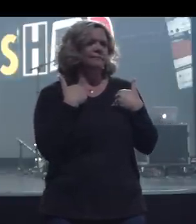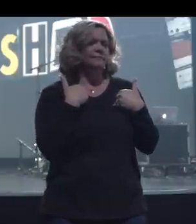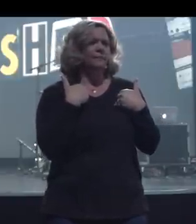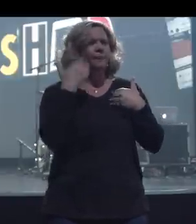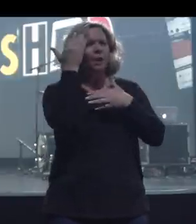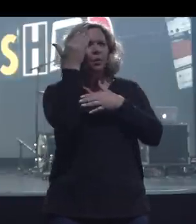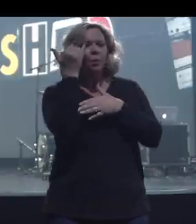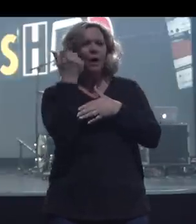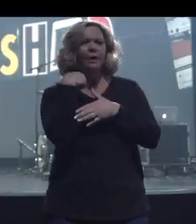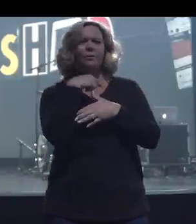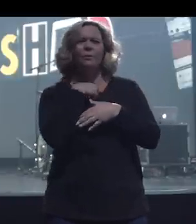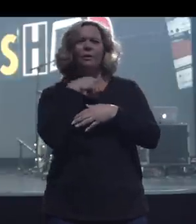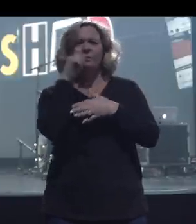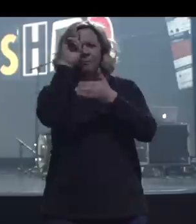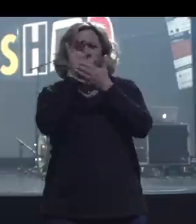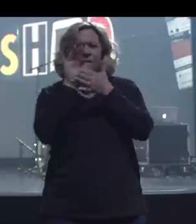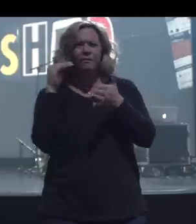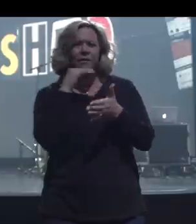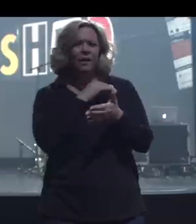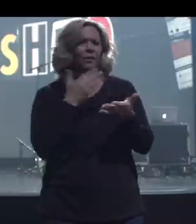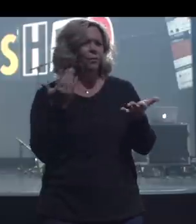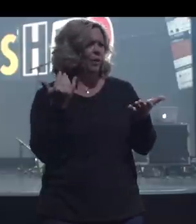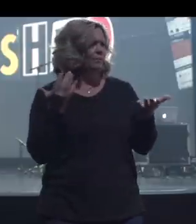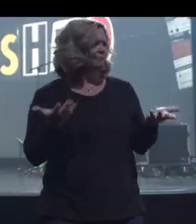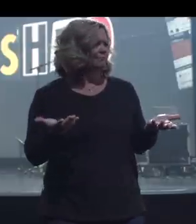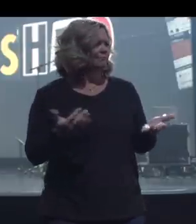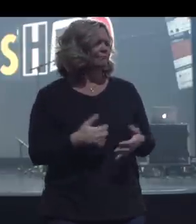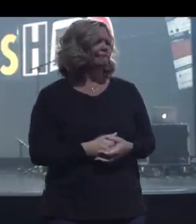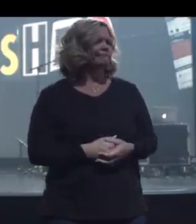Why have we bought into the lie?